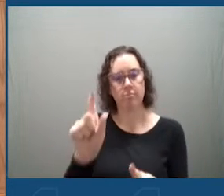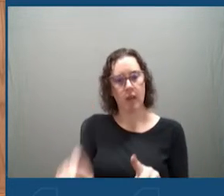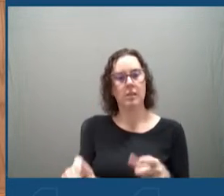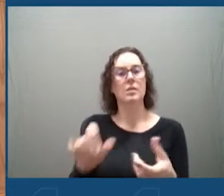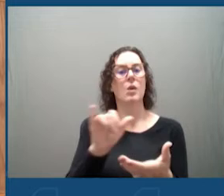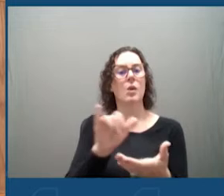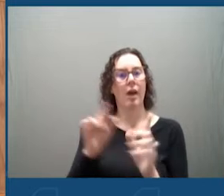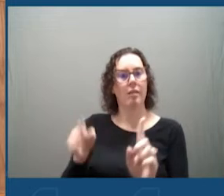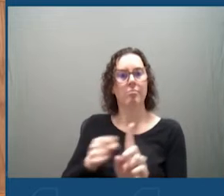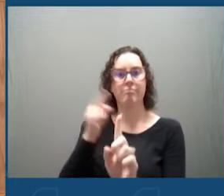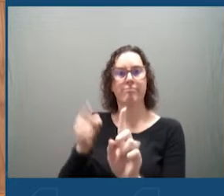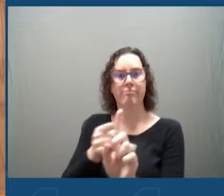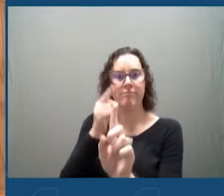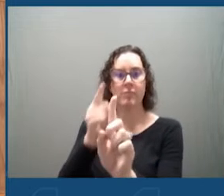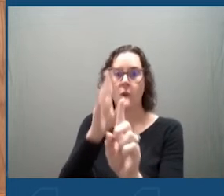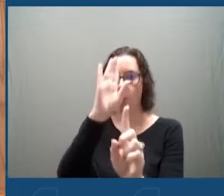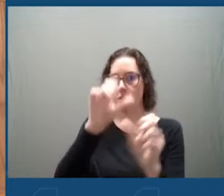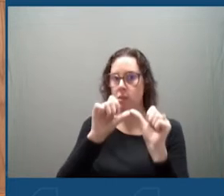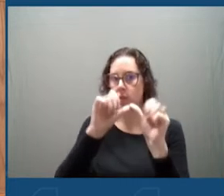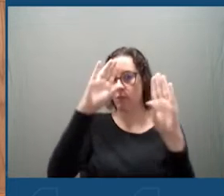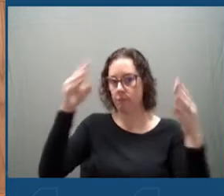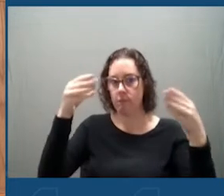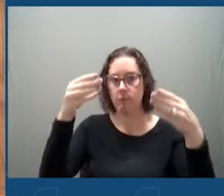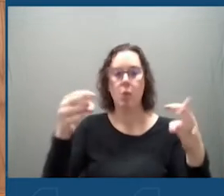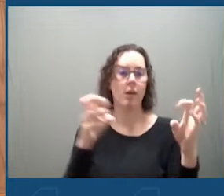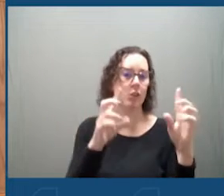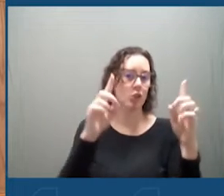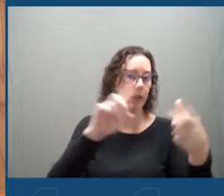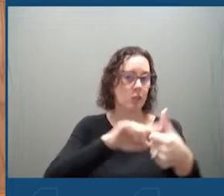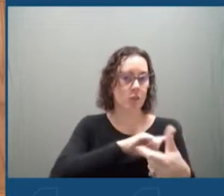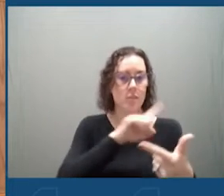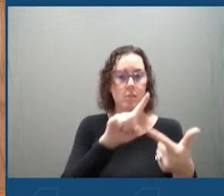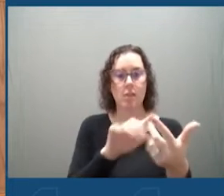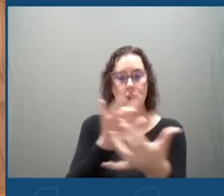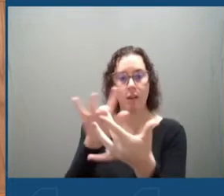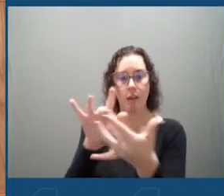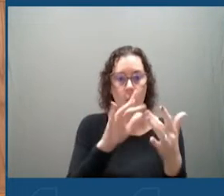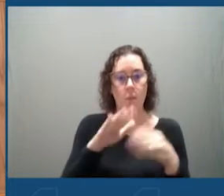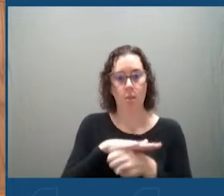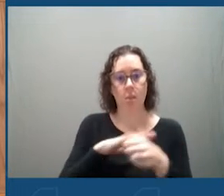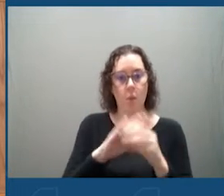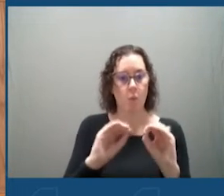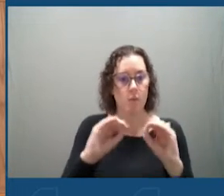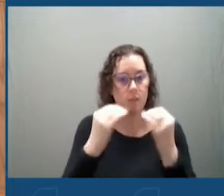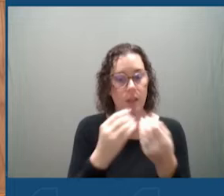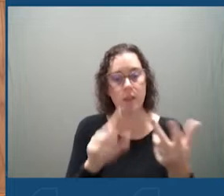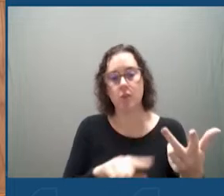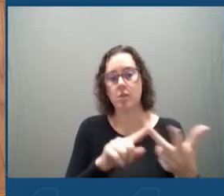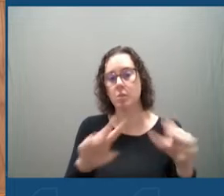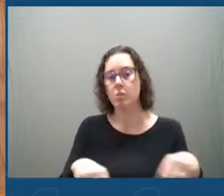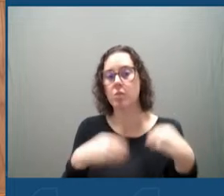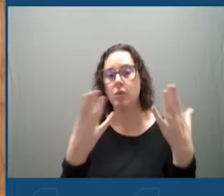has focused on and will continue to focus on education, connecting with local organizations, providing individuals with legal services,